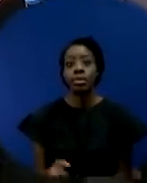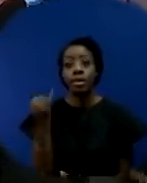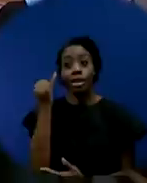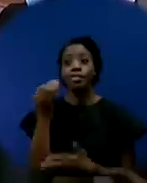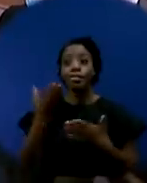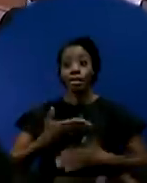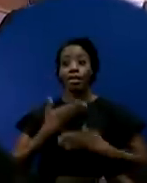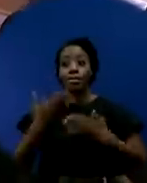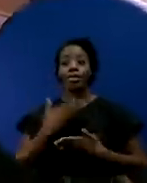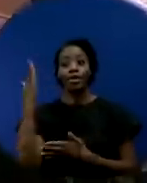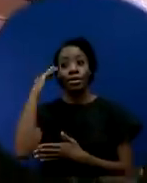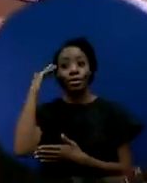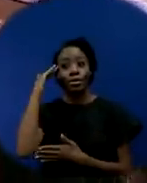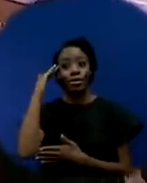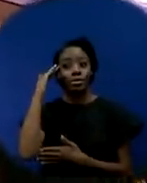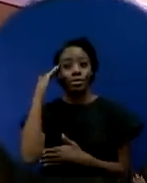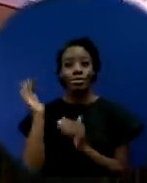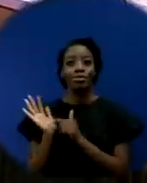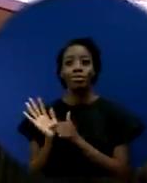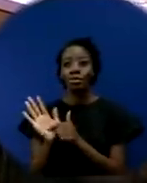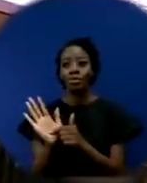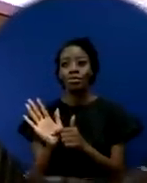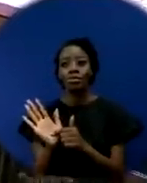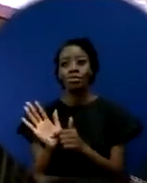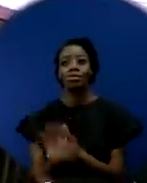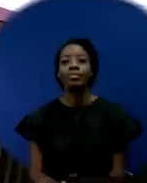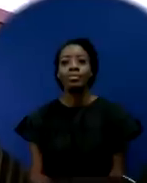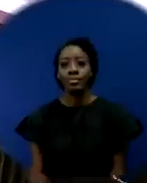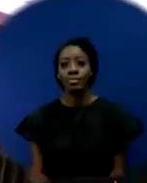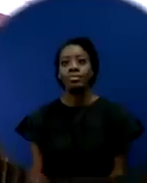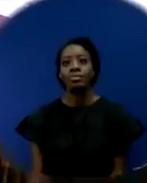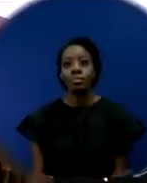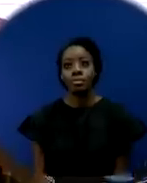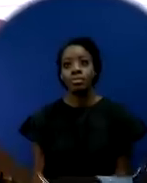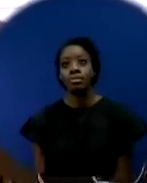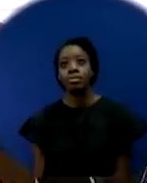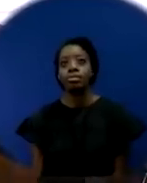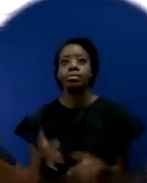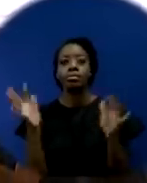Come on, show some sign. Show some